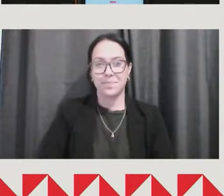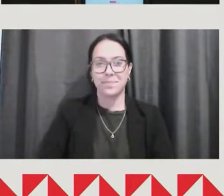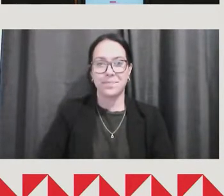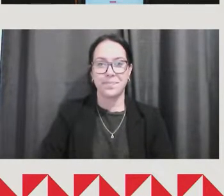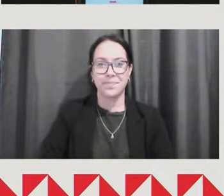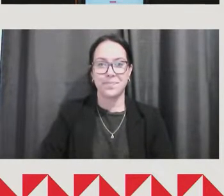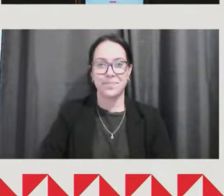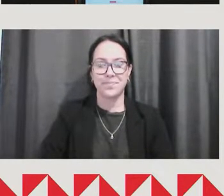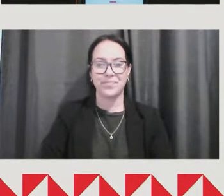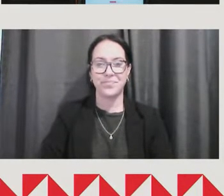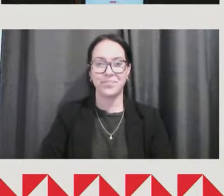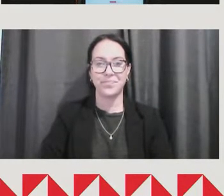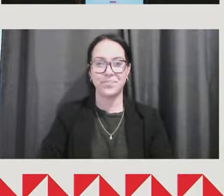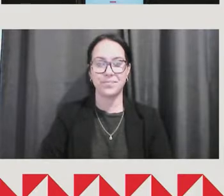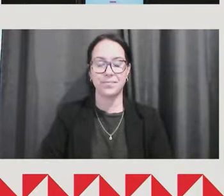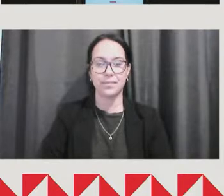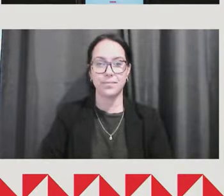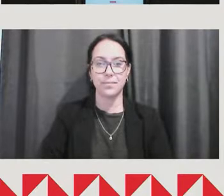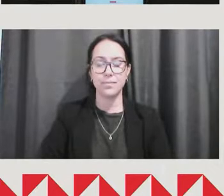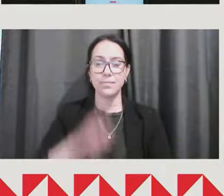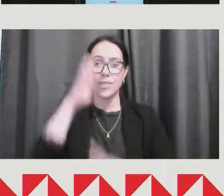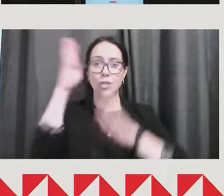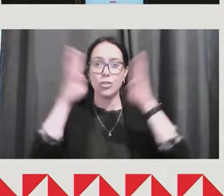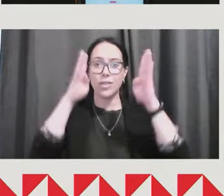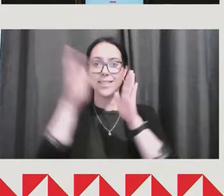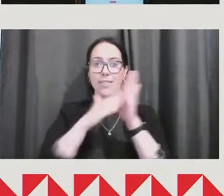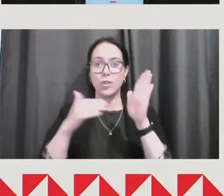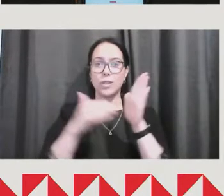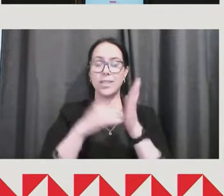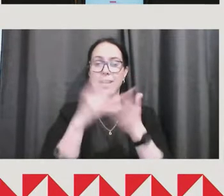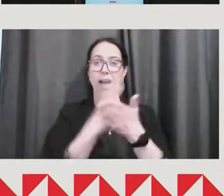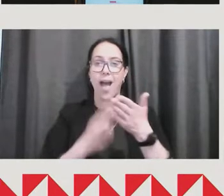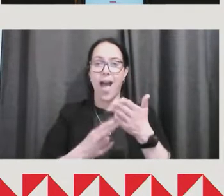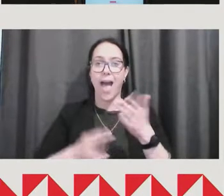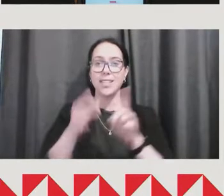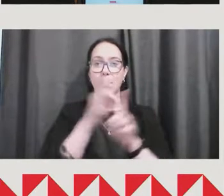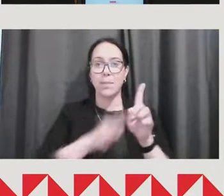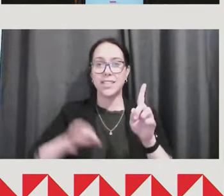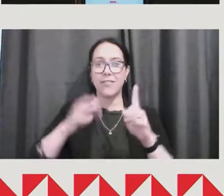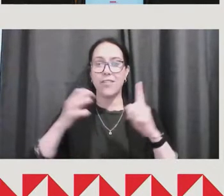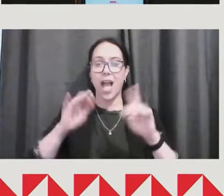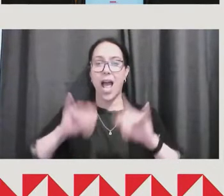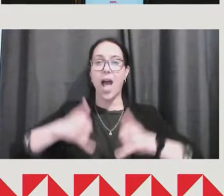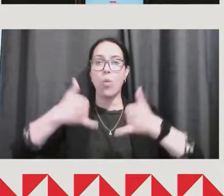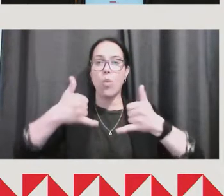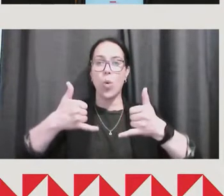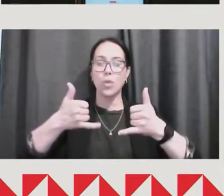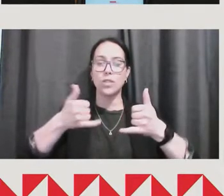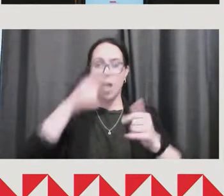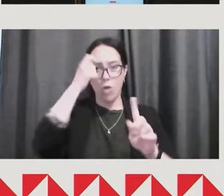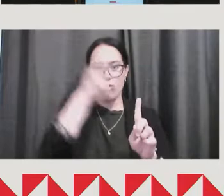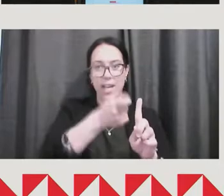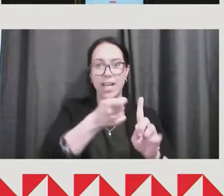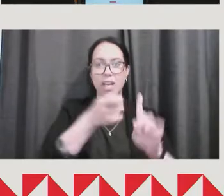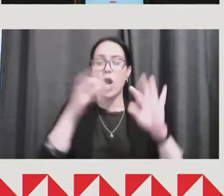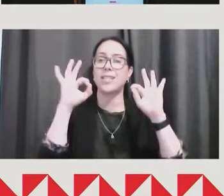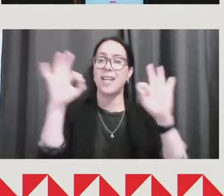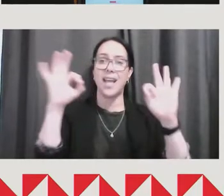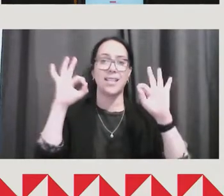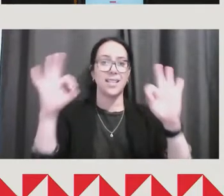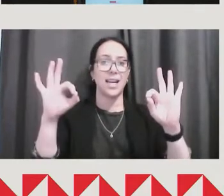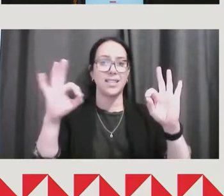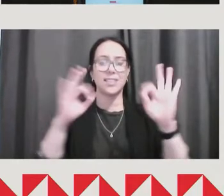there we go the creative New Zealand Arts Pacifica Awards celebration recognize excellent and Pacific Arts across a wide